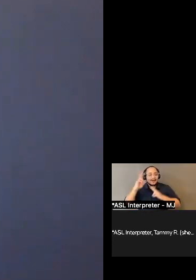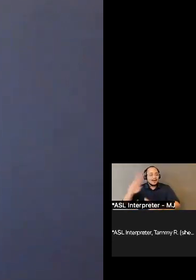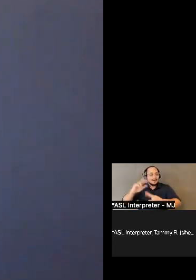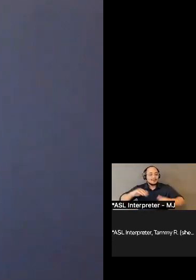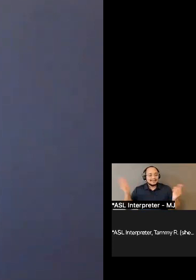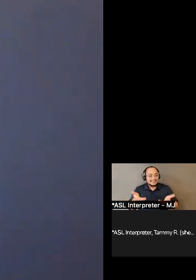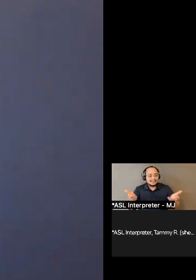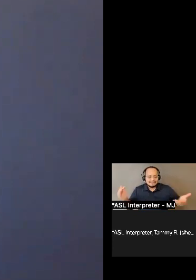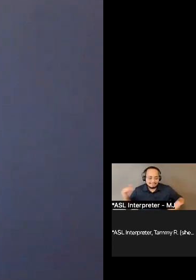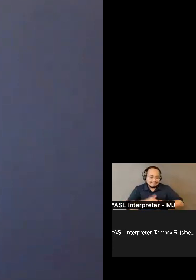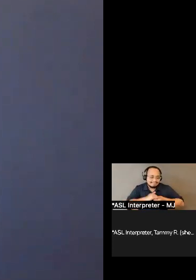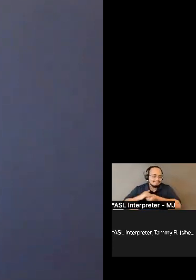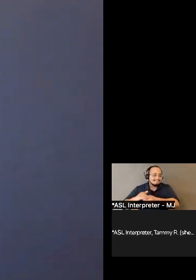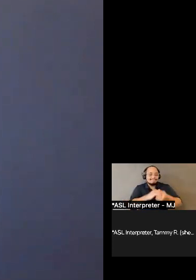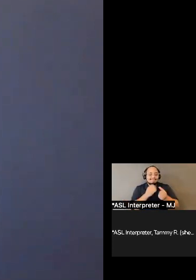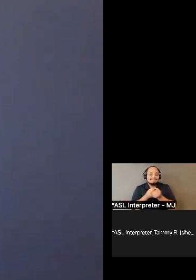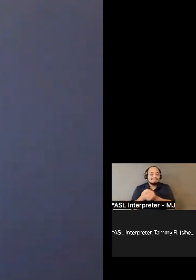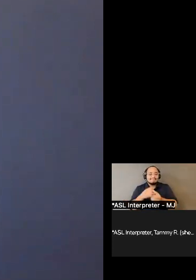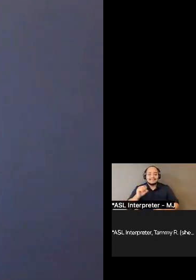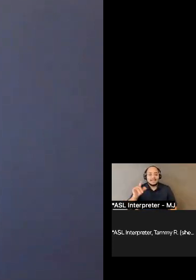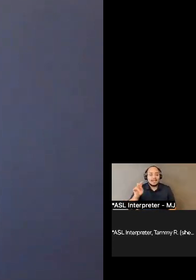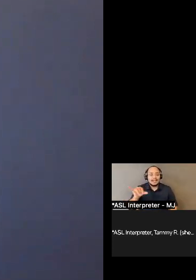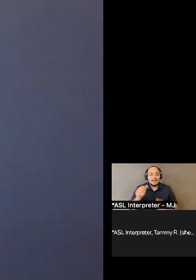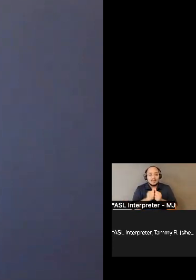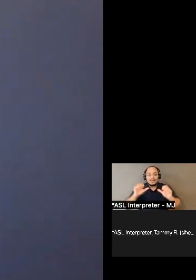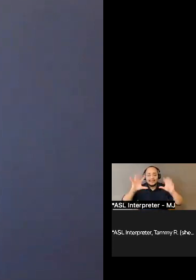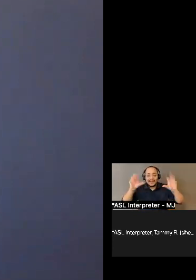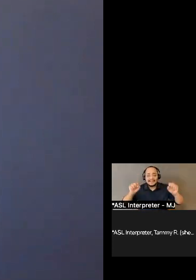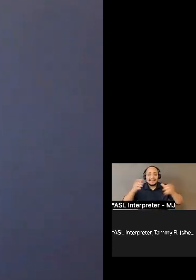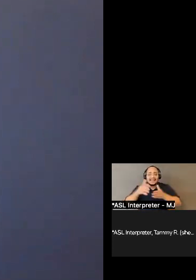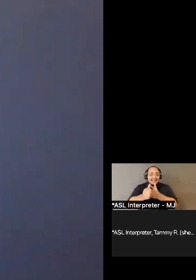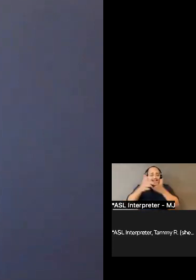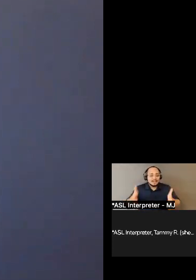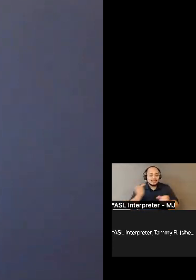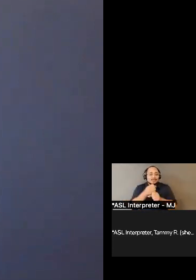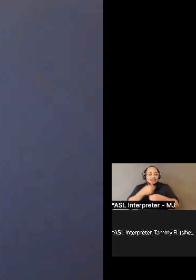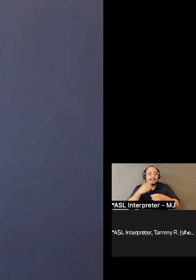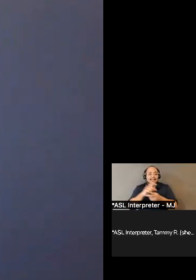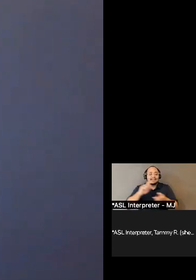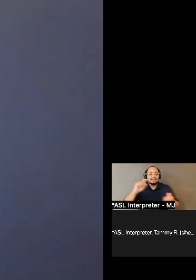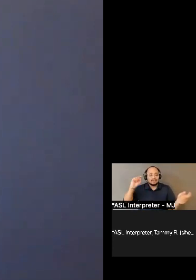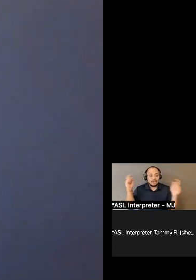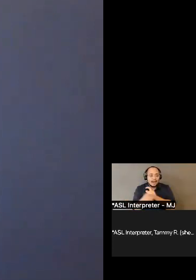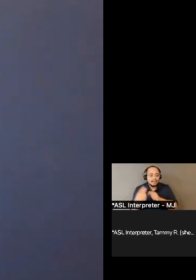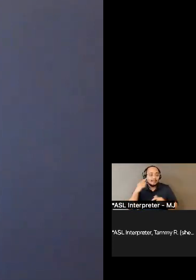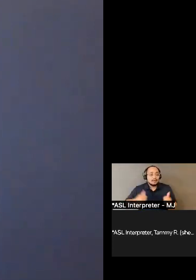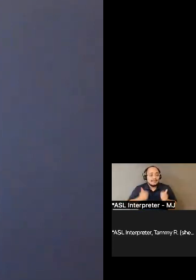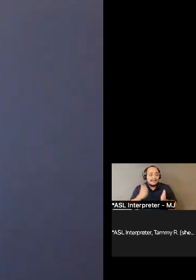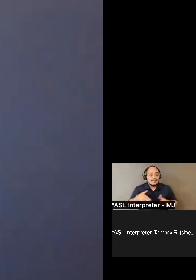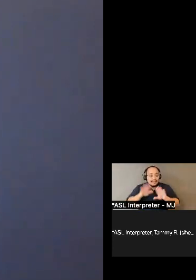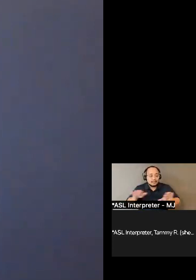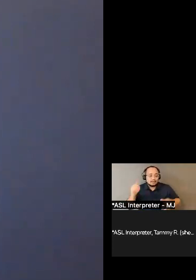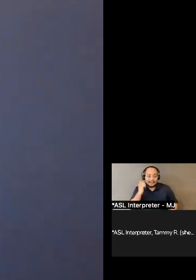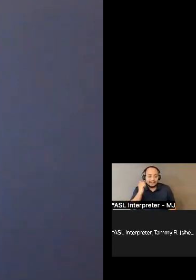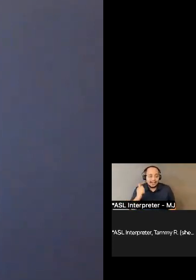to stand in solidarity with such amazing leaders creating social change for survivors and their children every